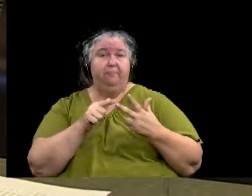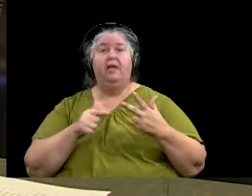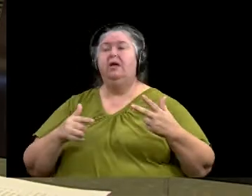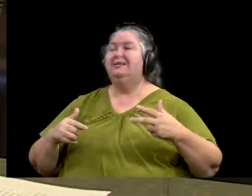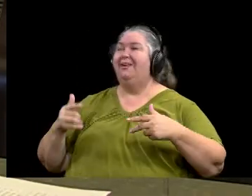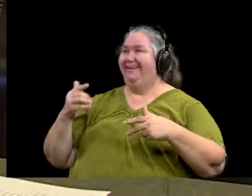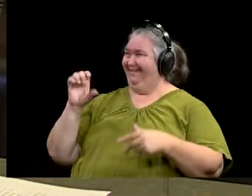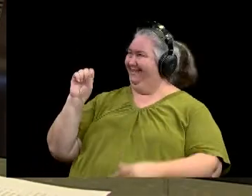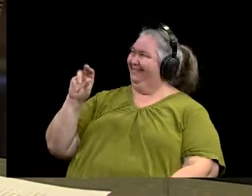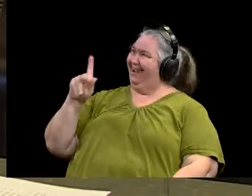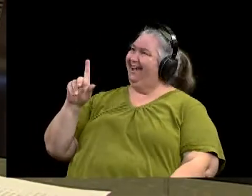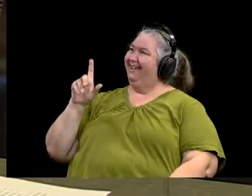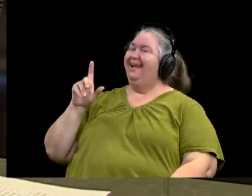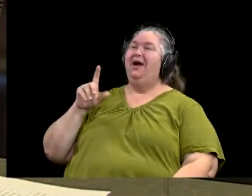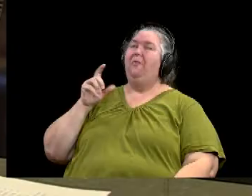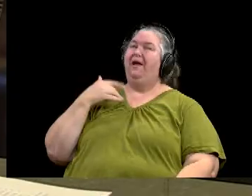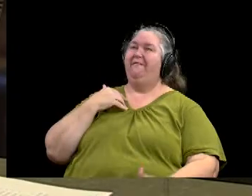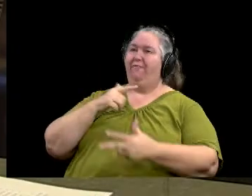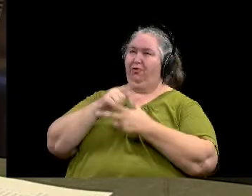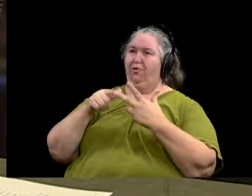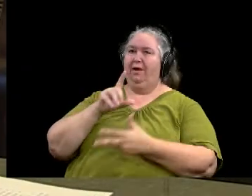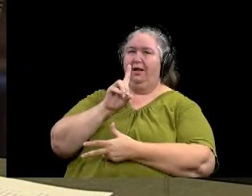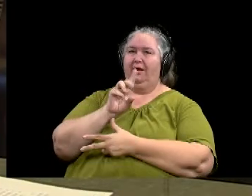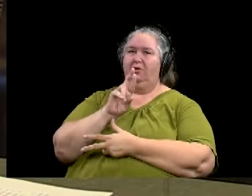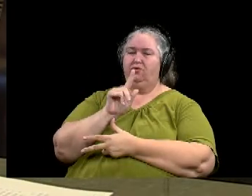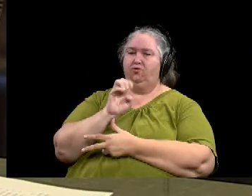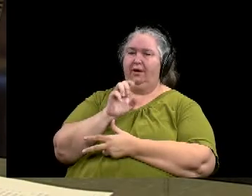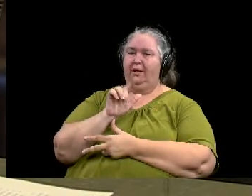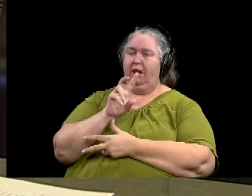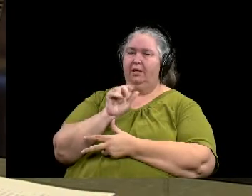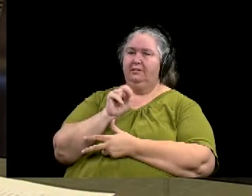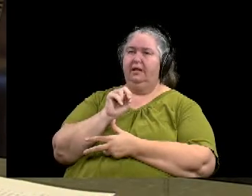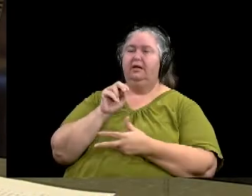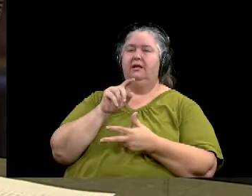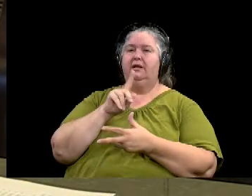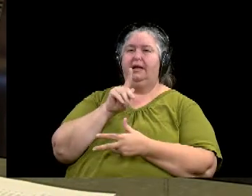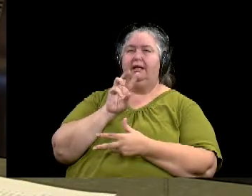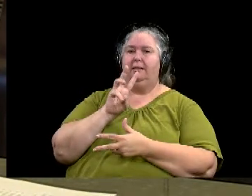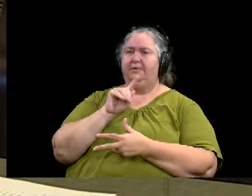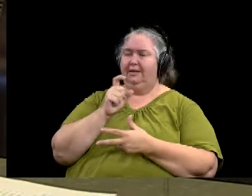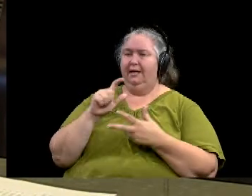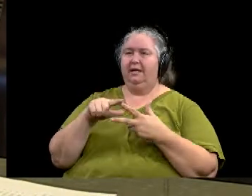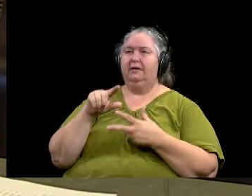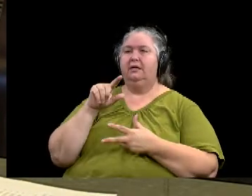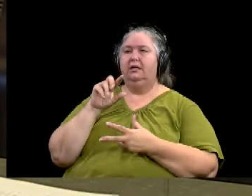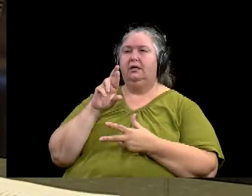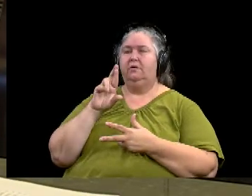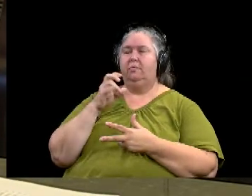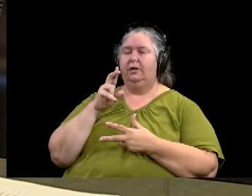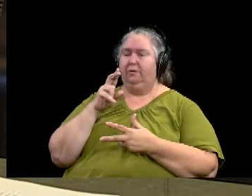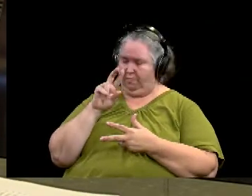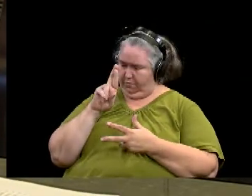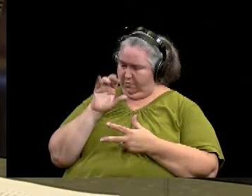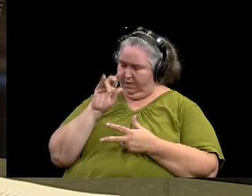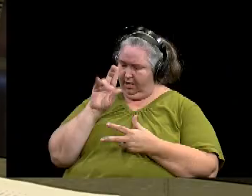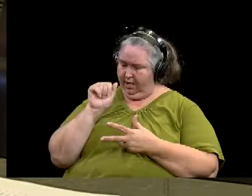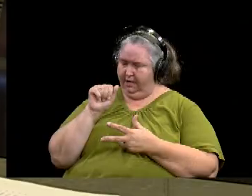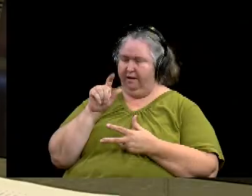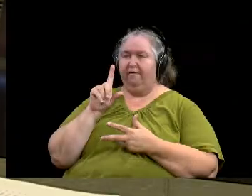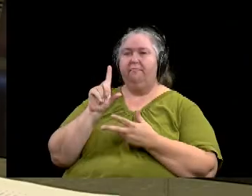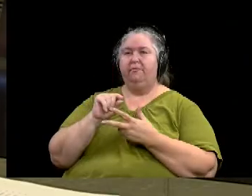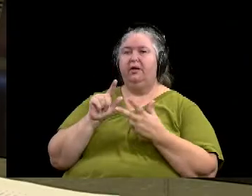Lawson from KWTX, we have Rihanna Sagert from the Waco Tribune Herald, and we have Shaquille Amari from Fox 44. So we'll go in that